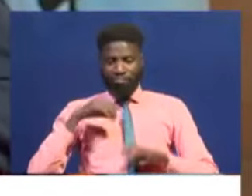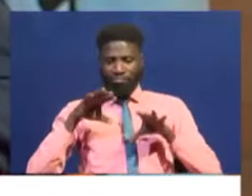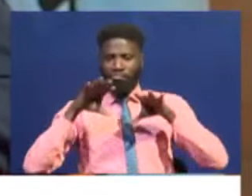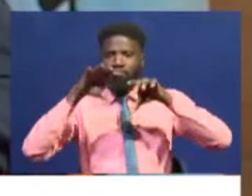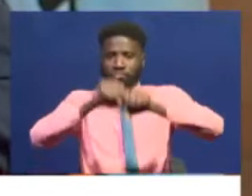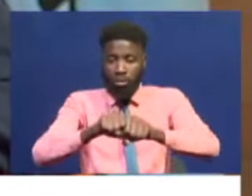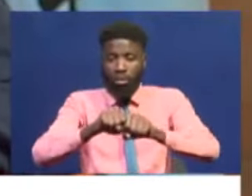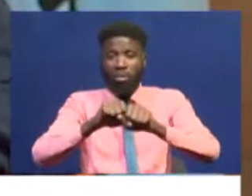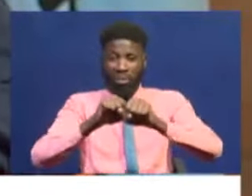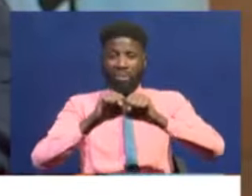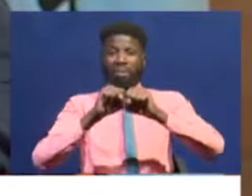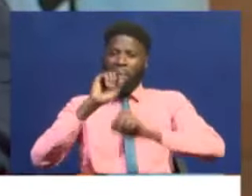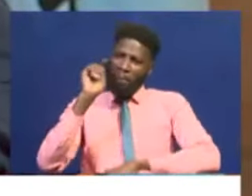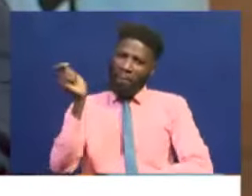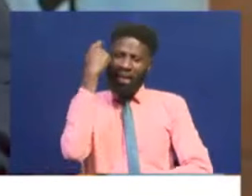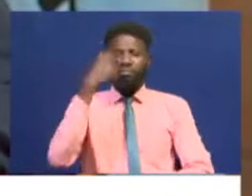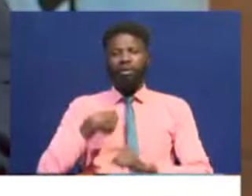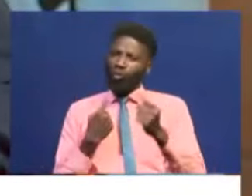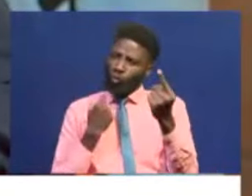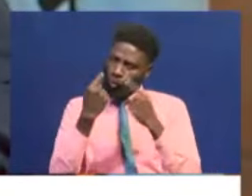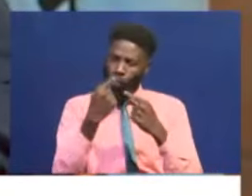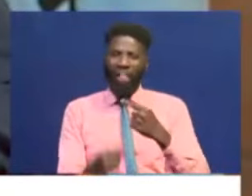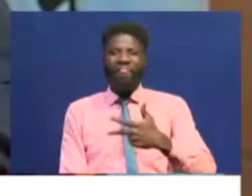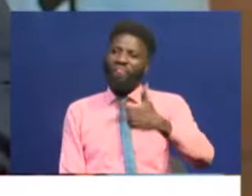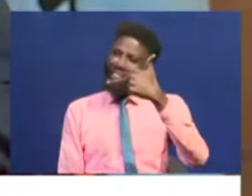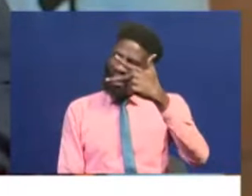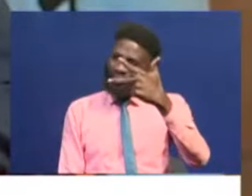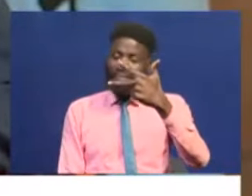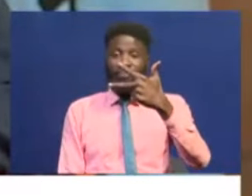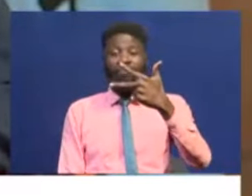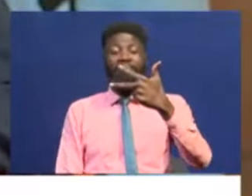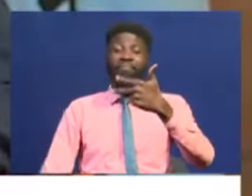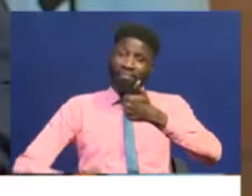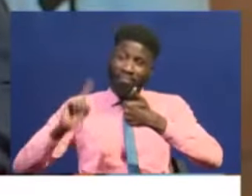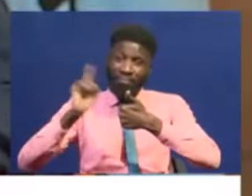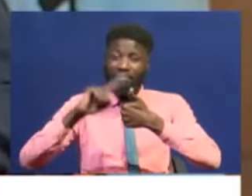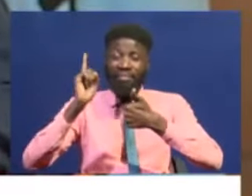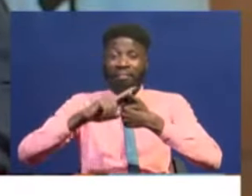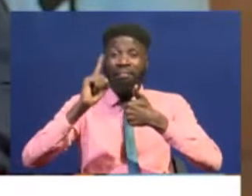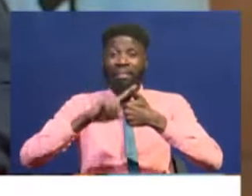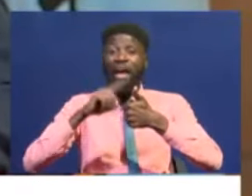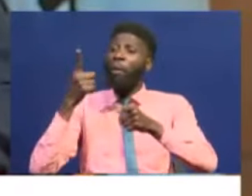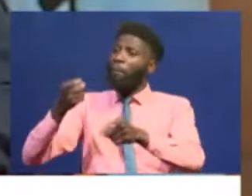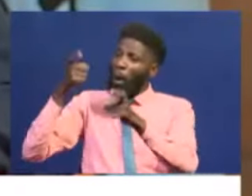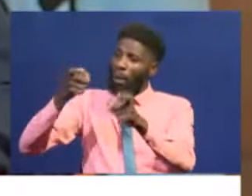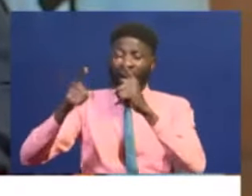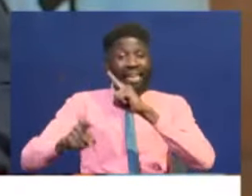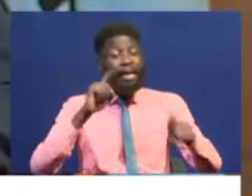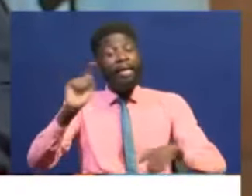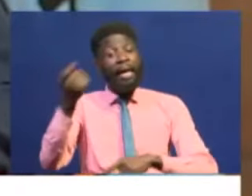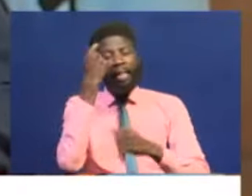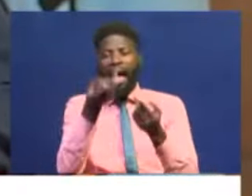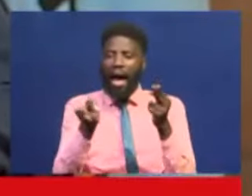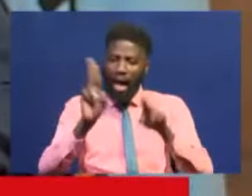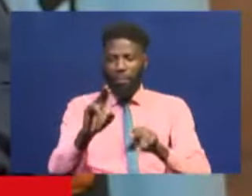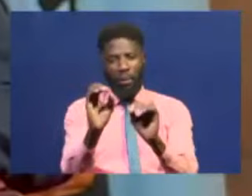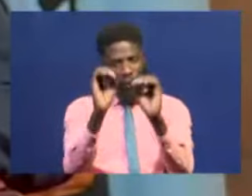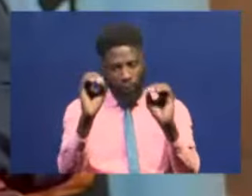Number one, I said there will be no extrajudicial killing in Kenya. That's number